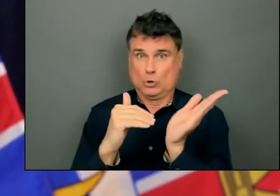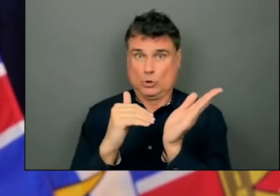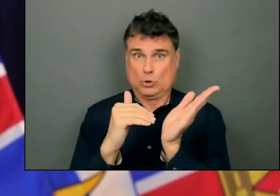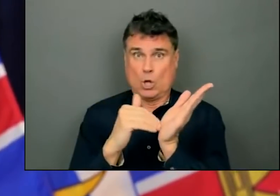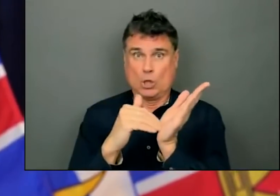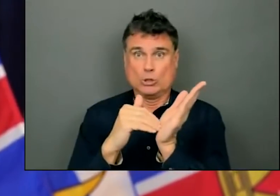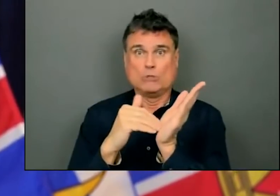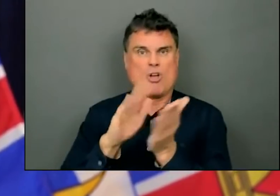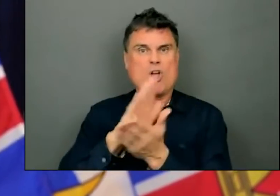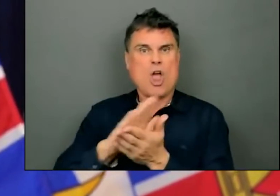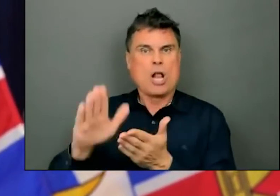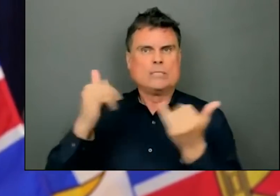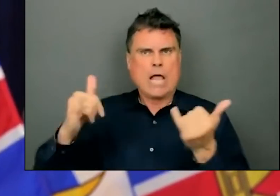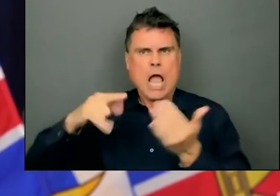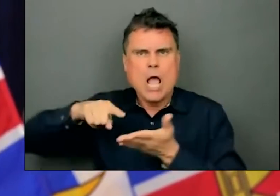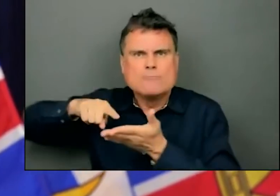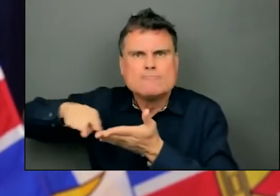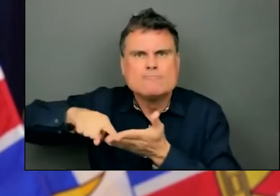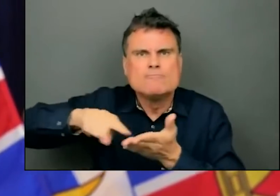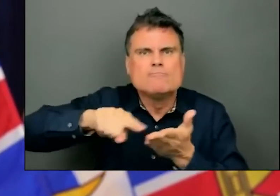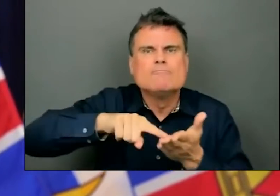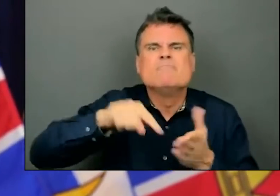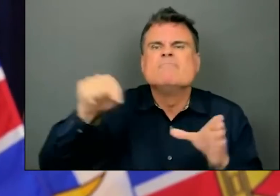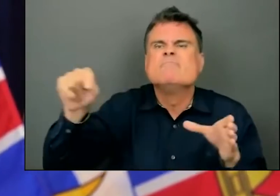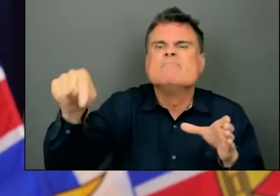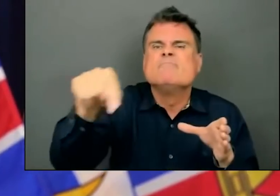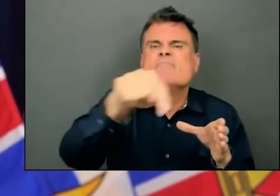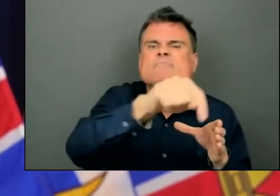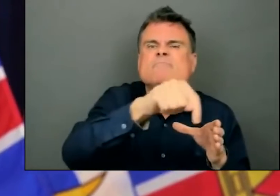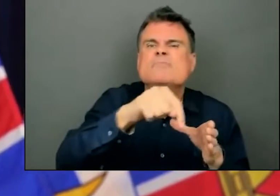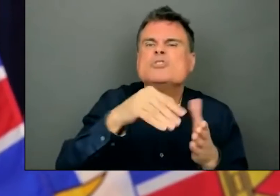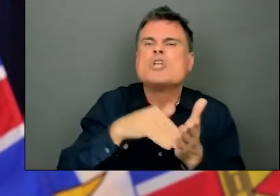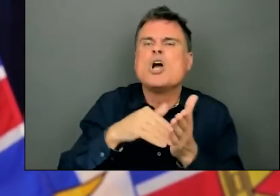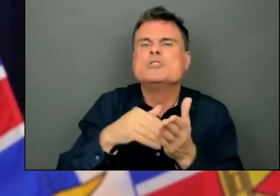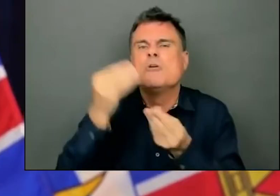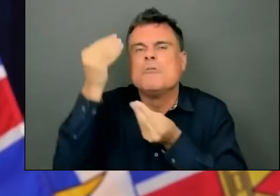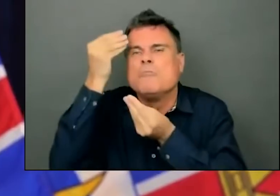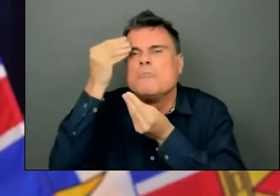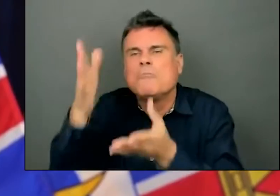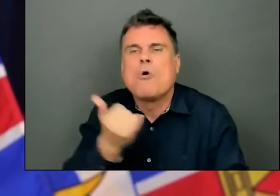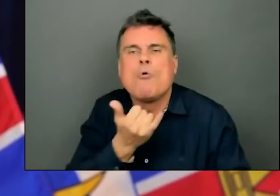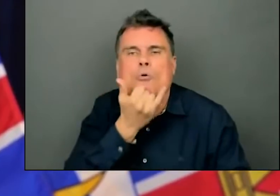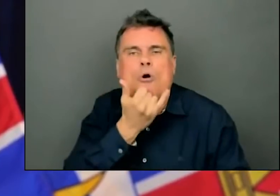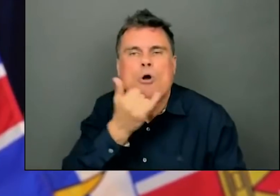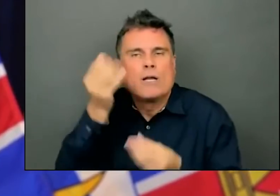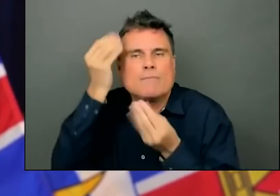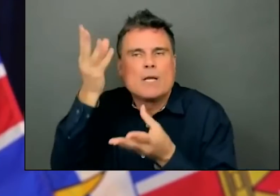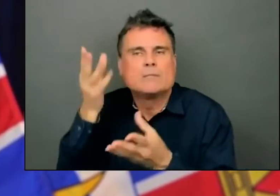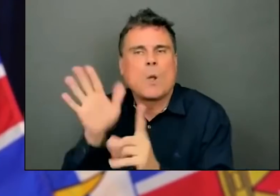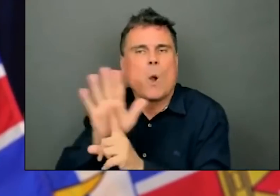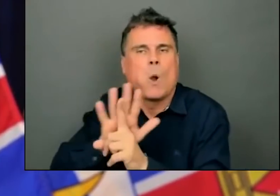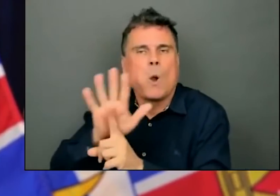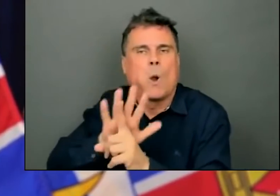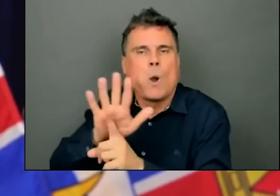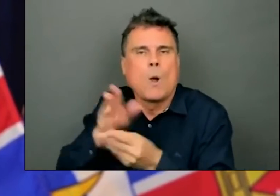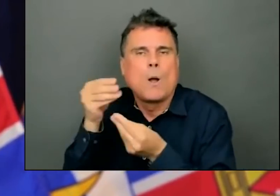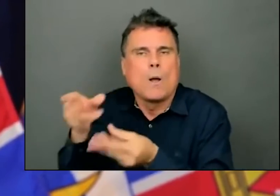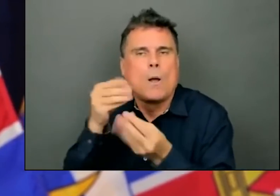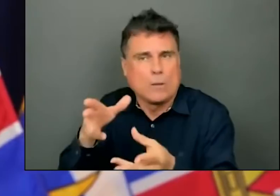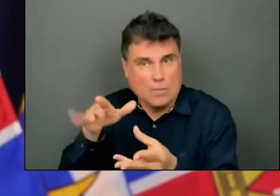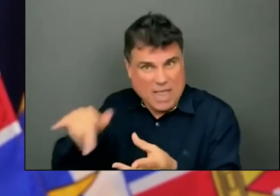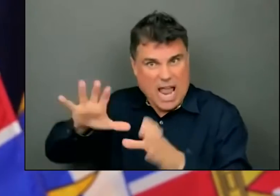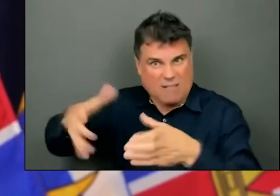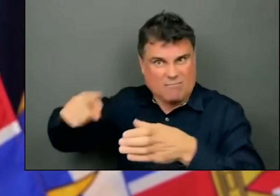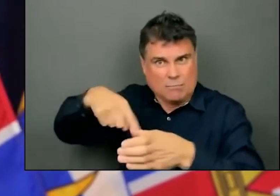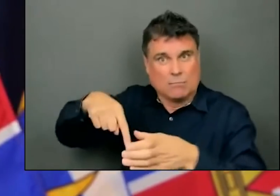spreading misinformation? Is there any update on how those investigations are going or where we're at with those concerns? And also,